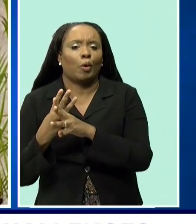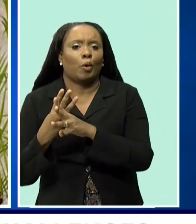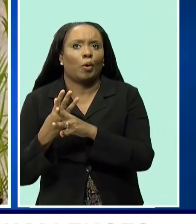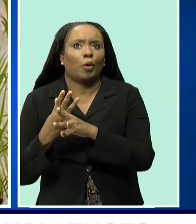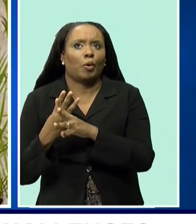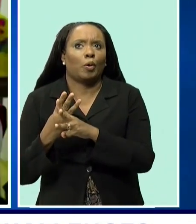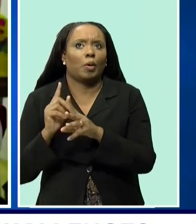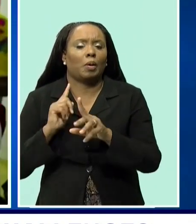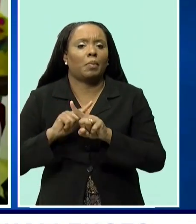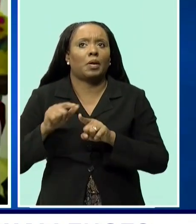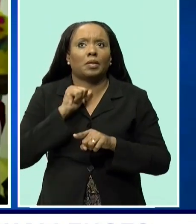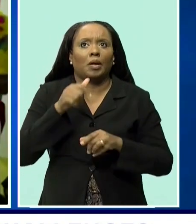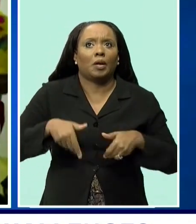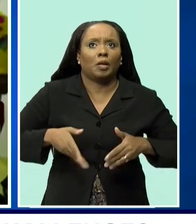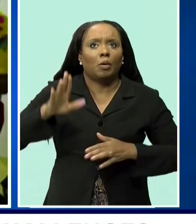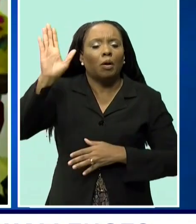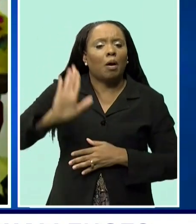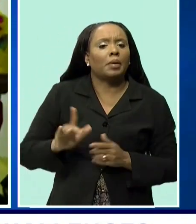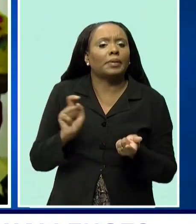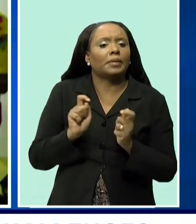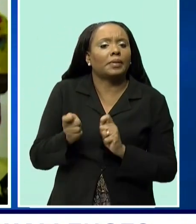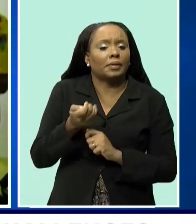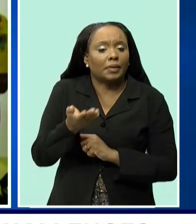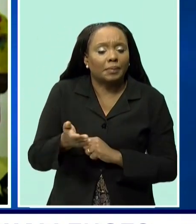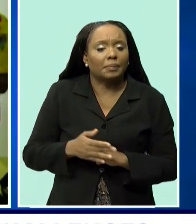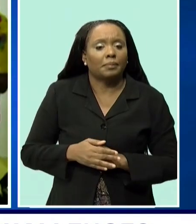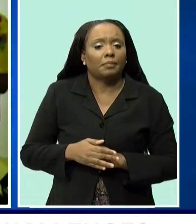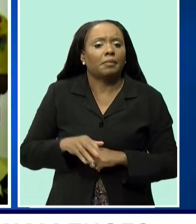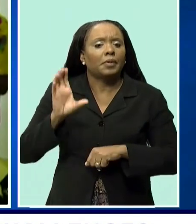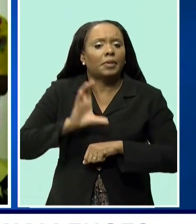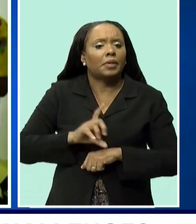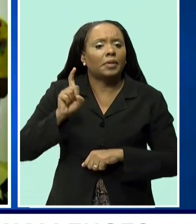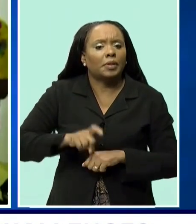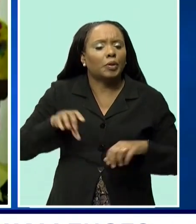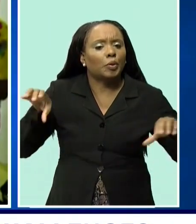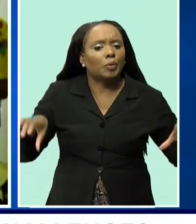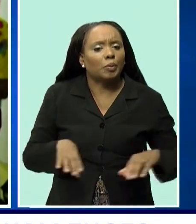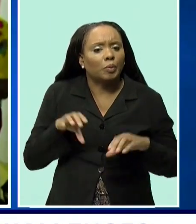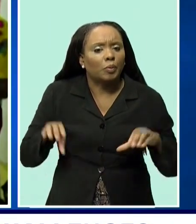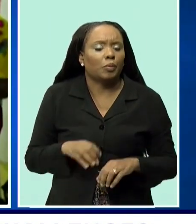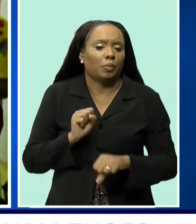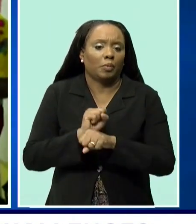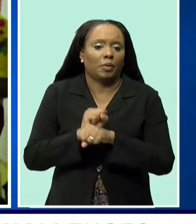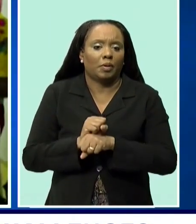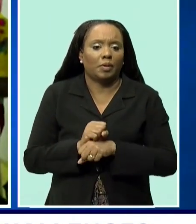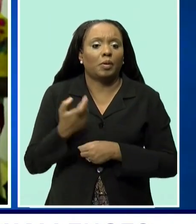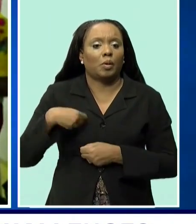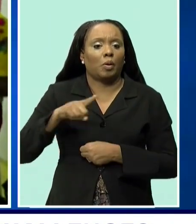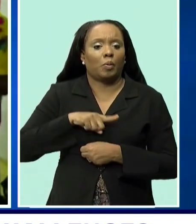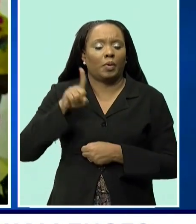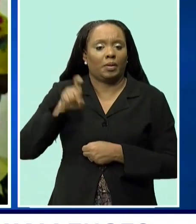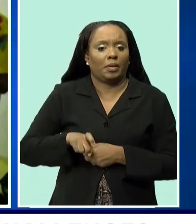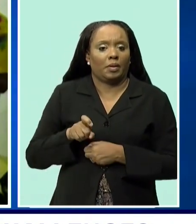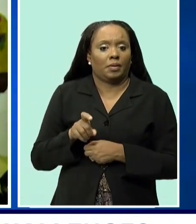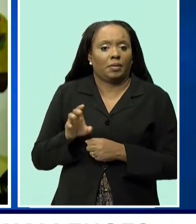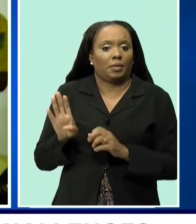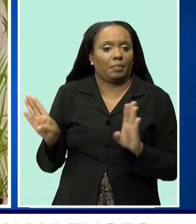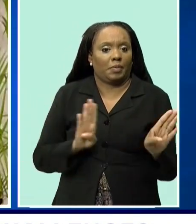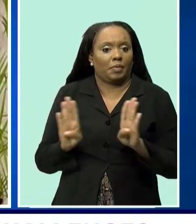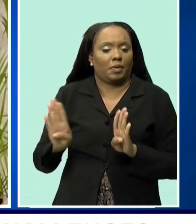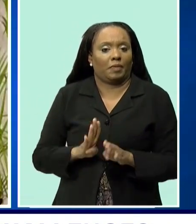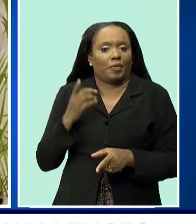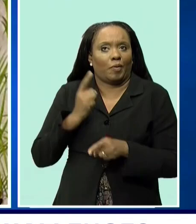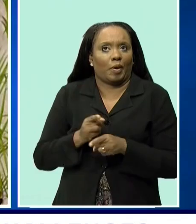the living God. So the church has some work to do. We must begin to behave like if we believe